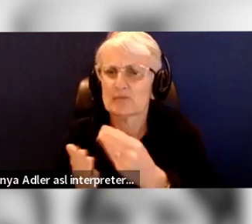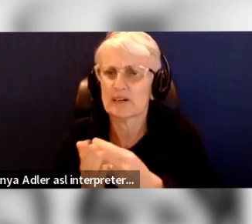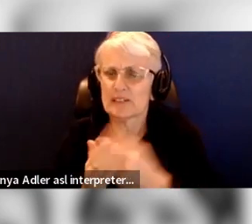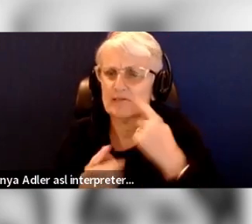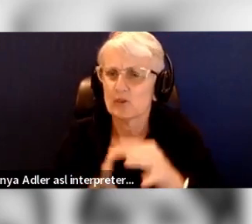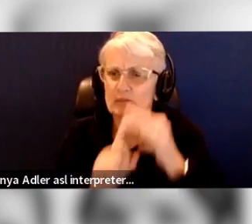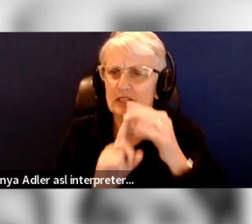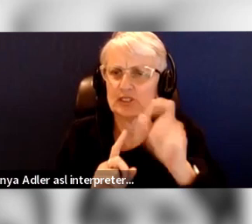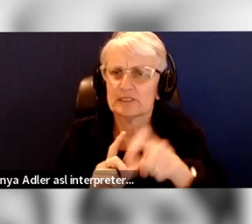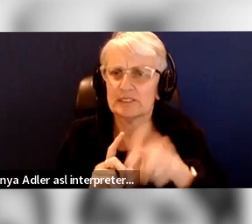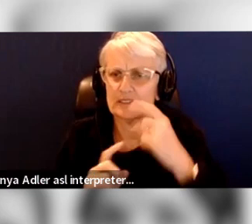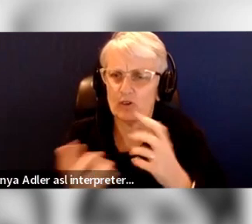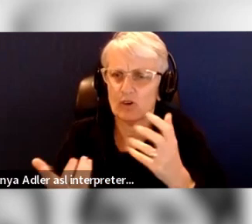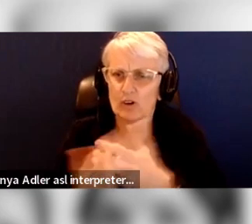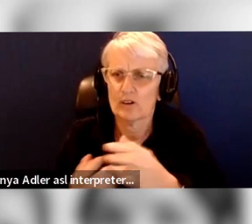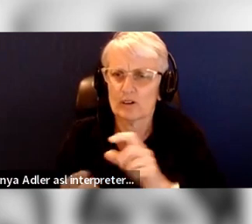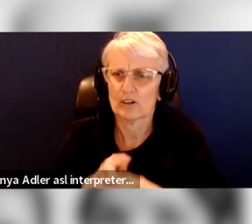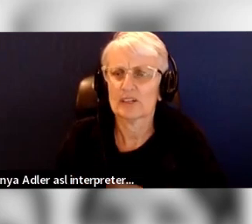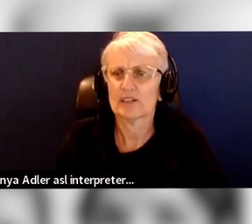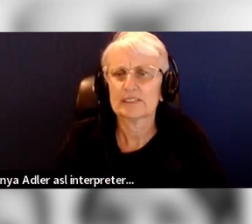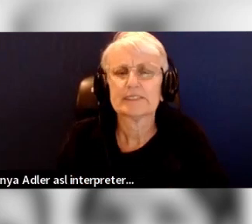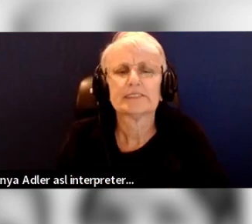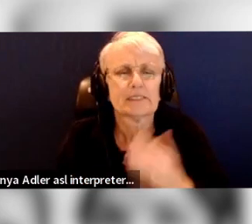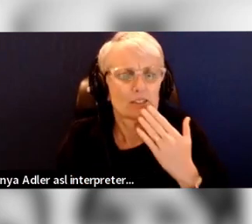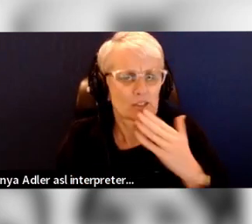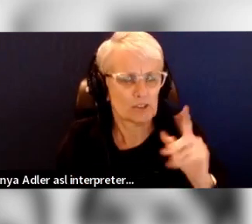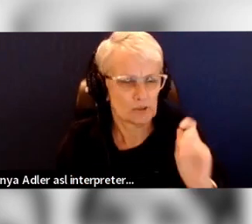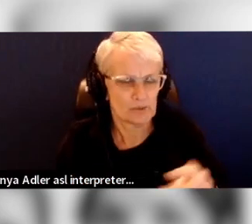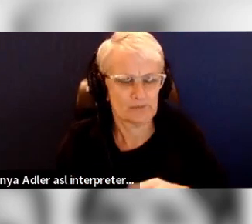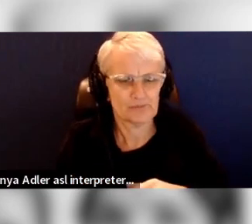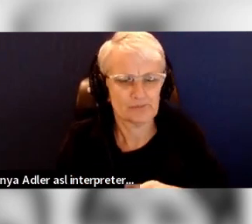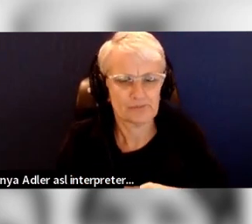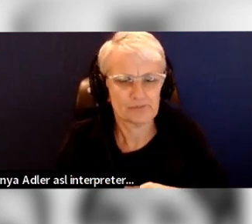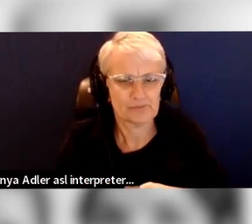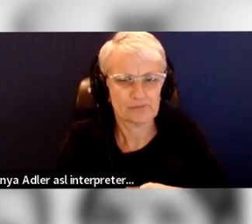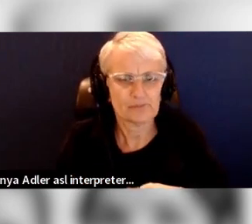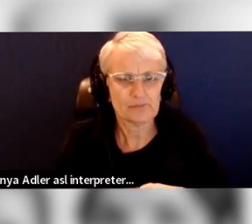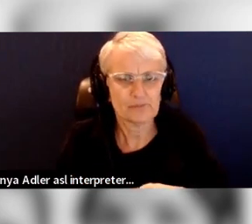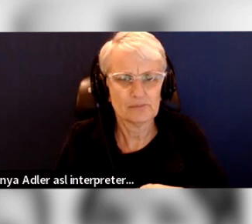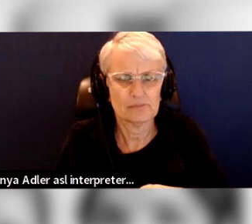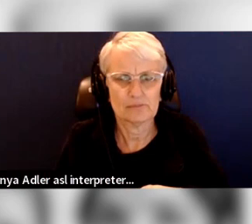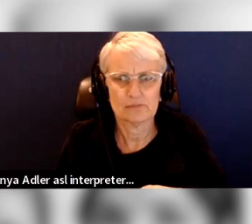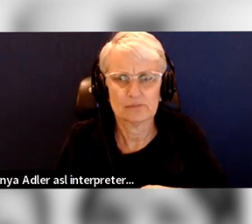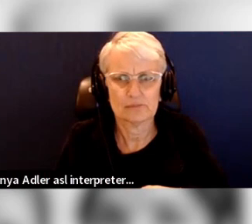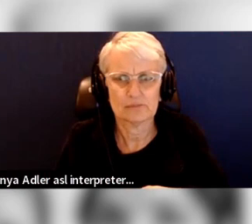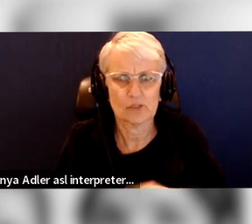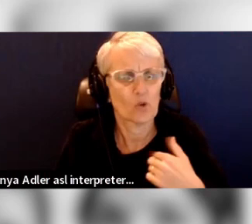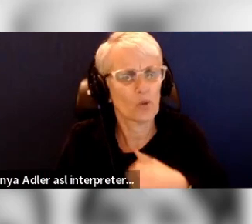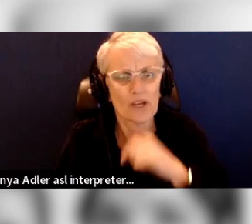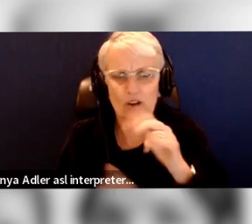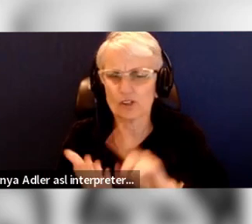to accommodate? It's a good question as well. So if we don't check that a component of a